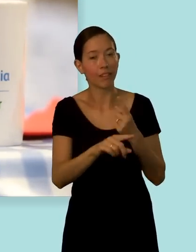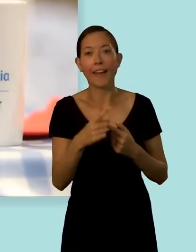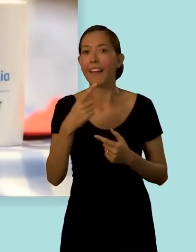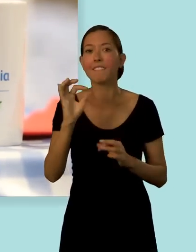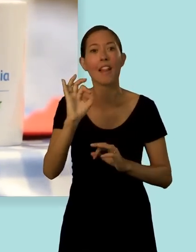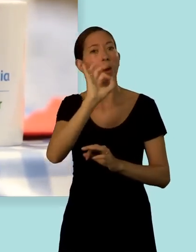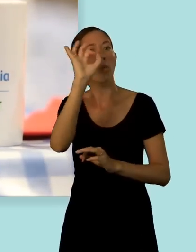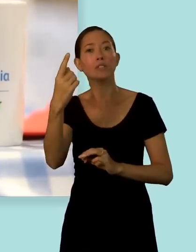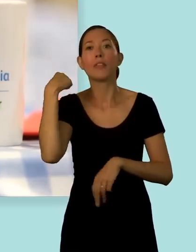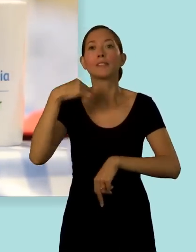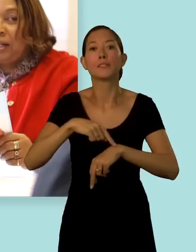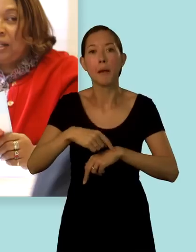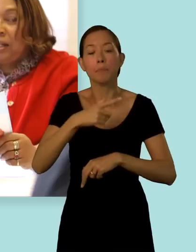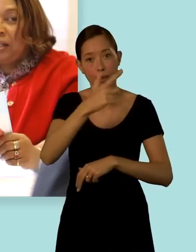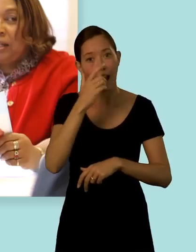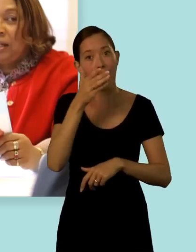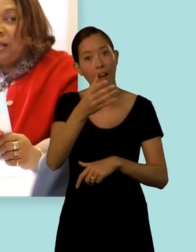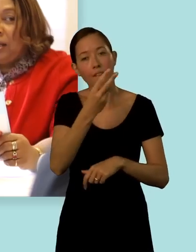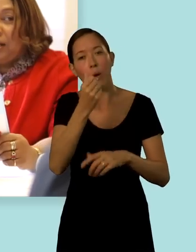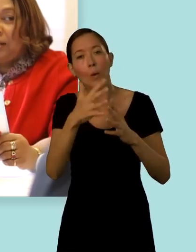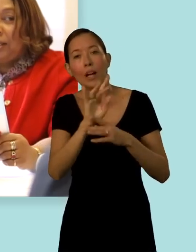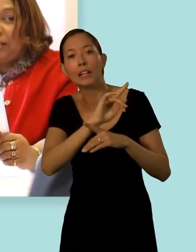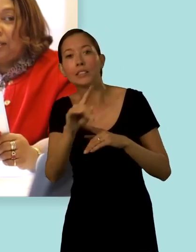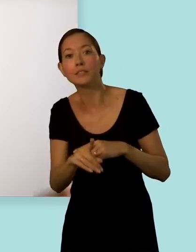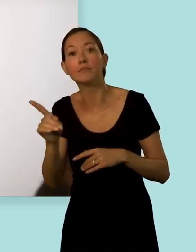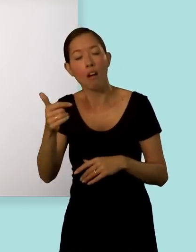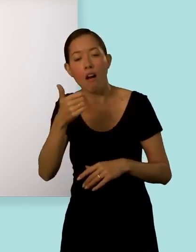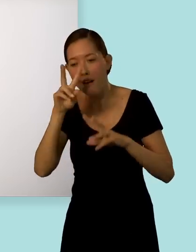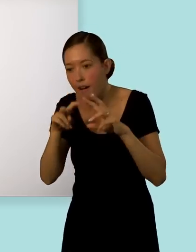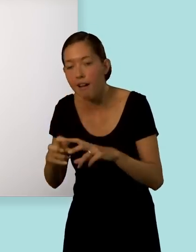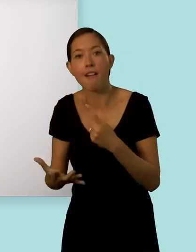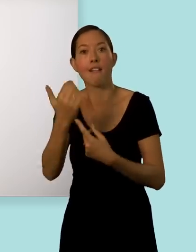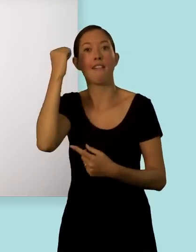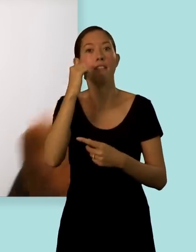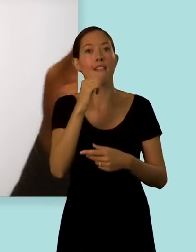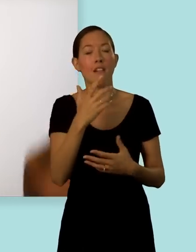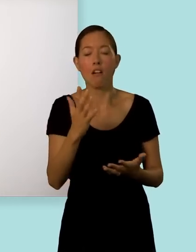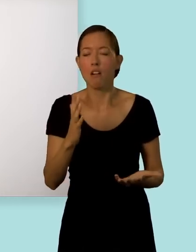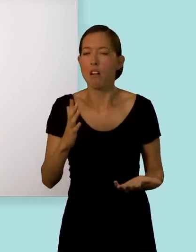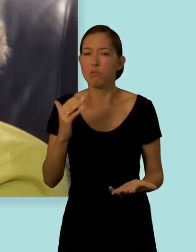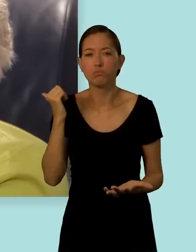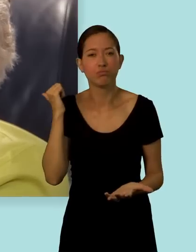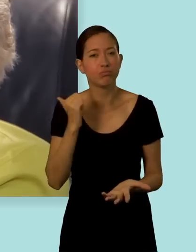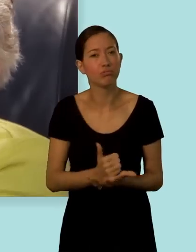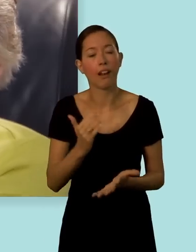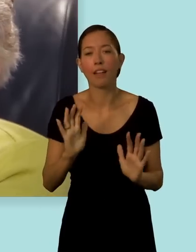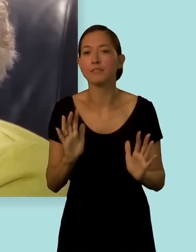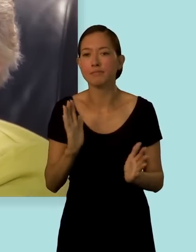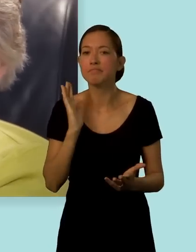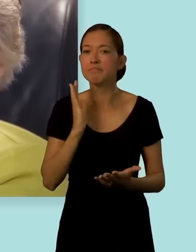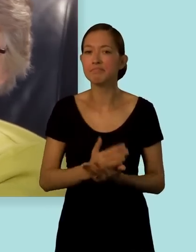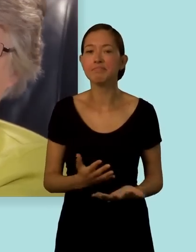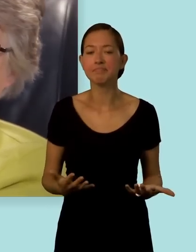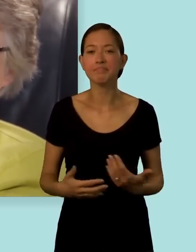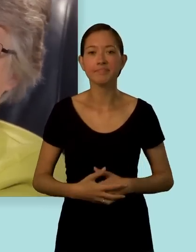Any questions that you had were answered there, and if you didn't have a question at the time, you could always go in a few weeks later and